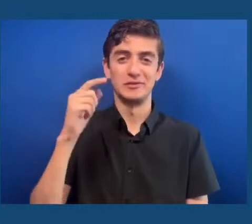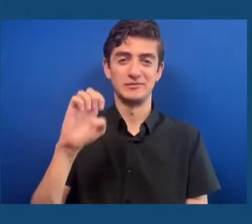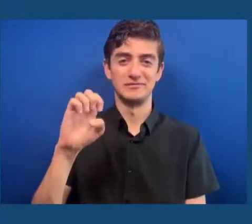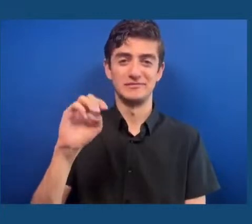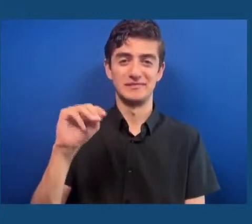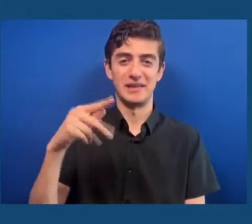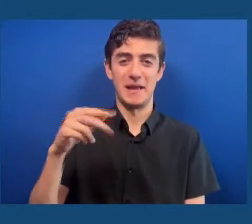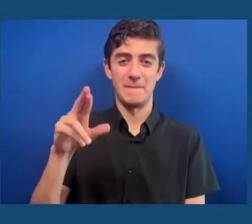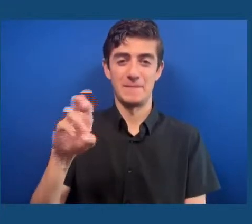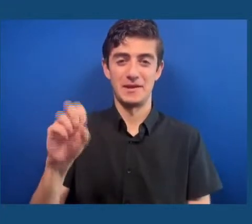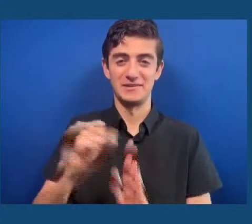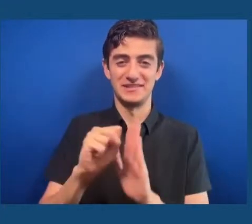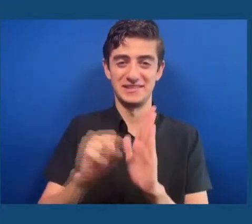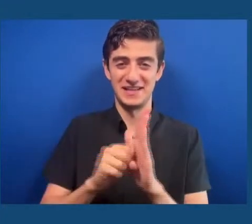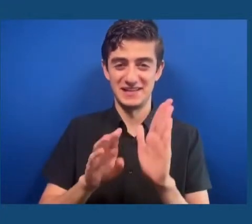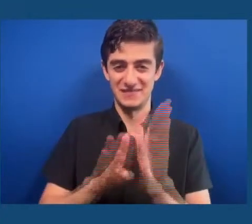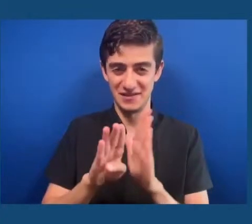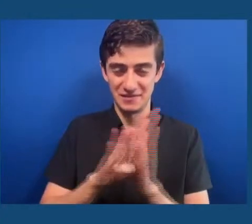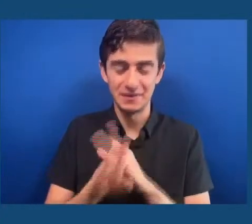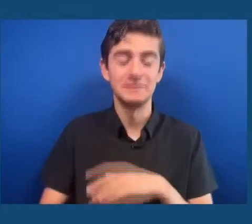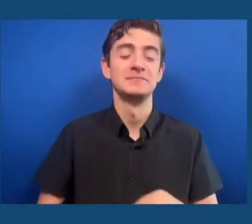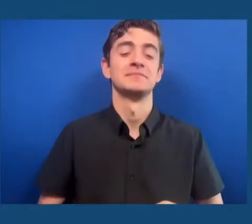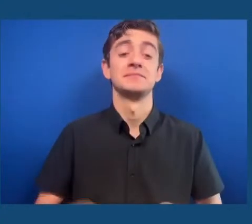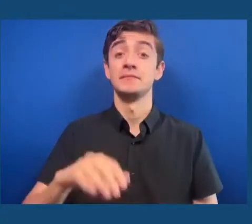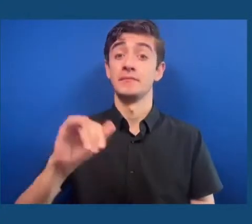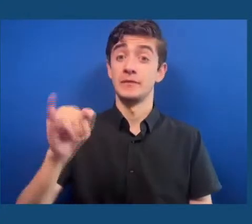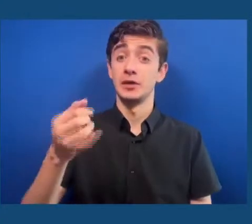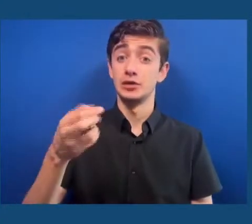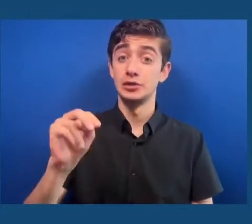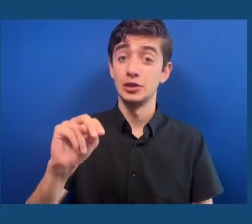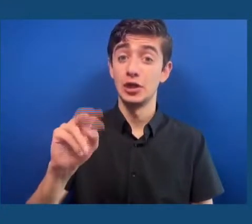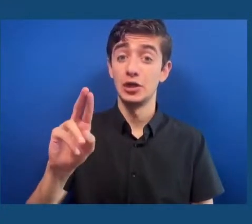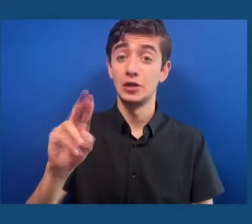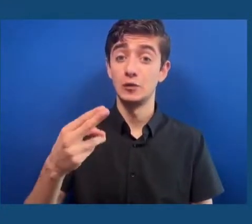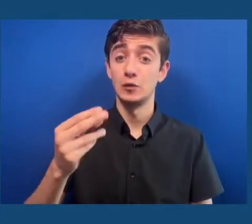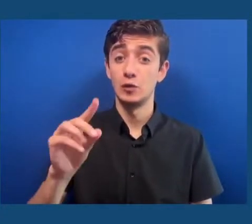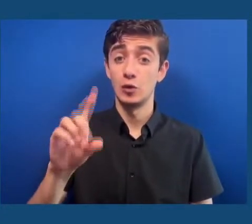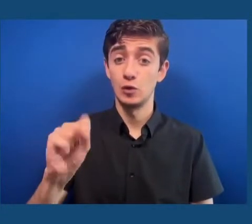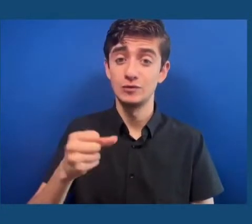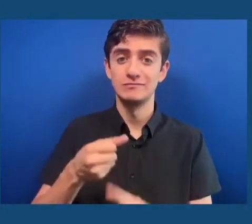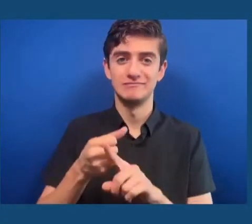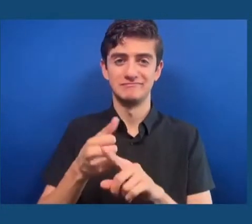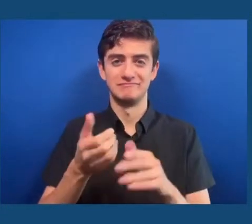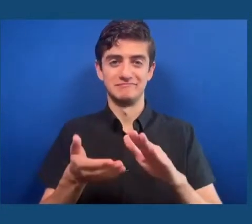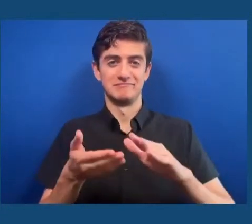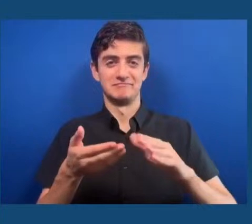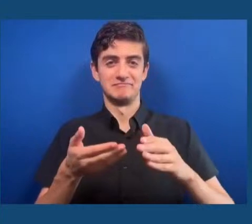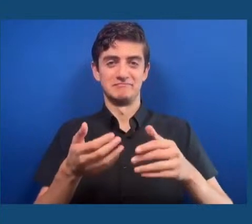John Rhodes, the acting CEO of the Long Island Power Authority. Let's give him a round of applause.